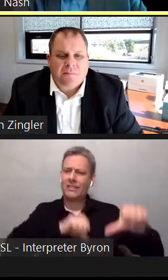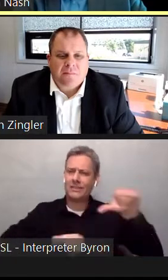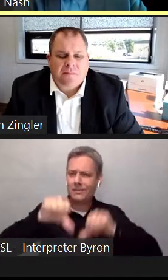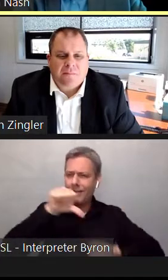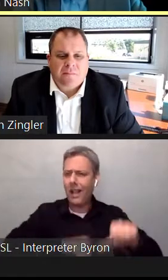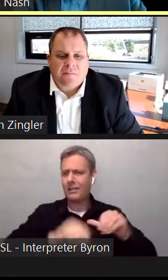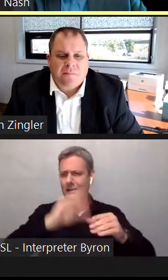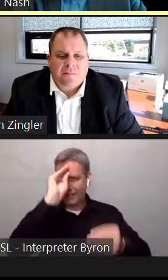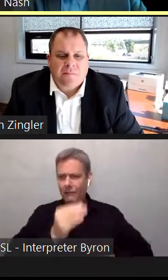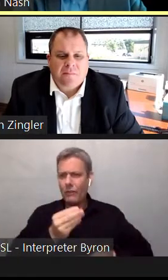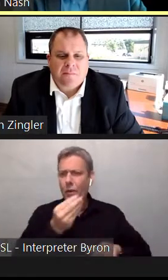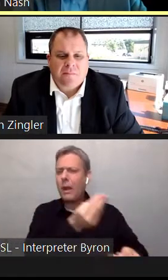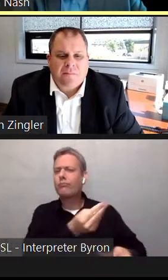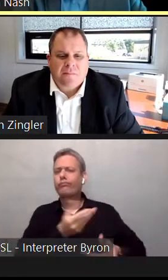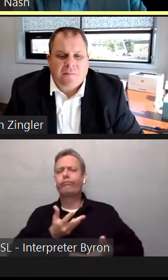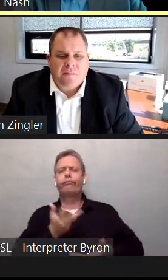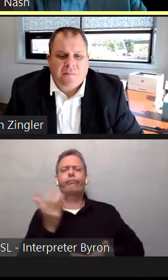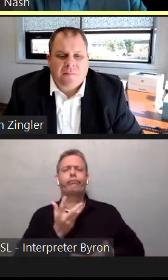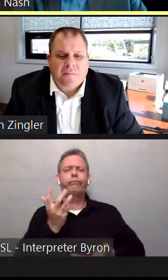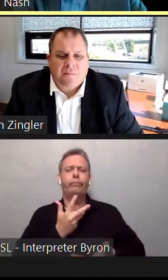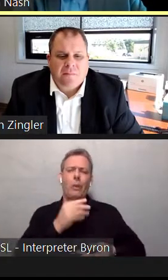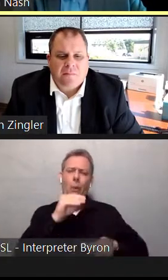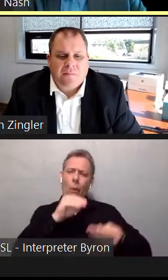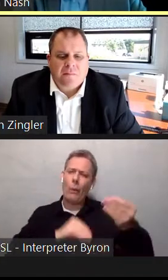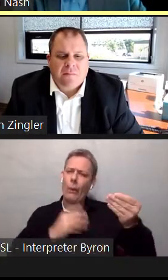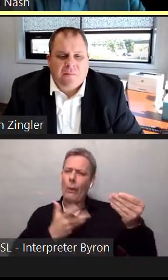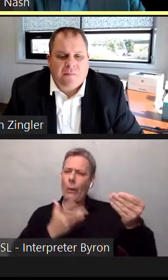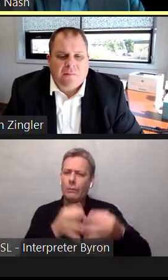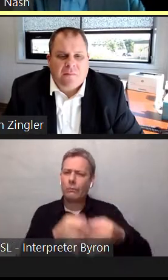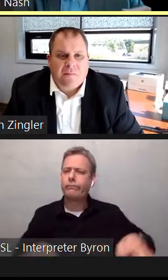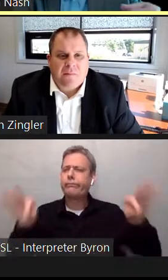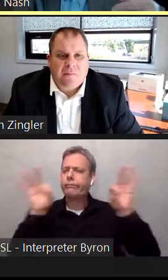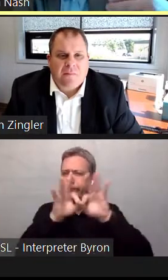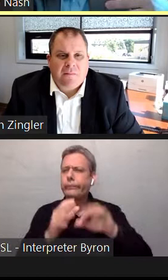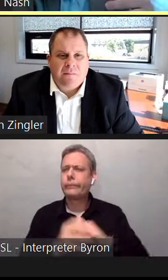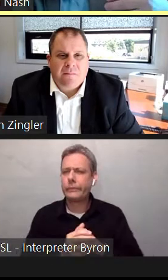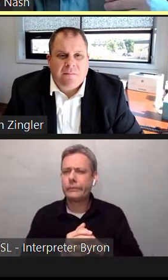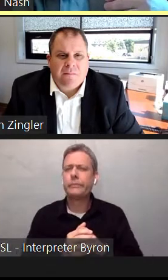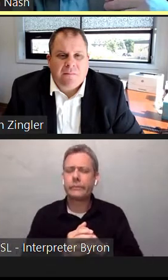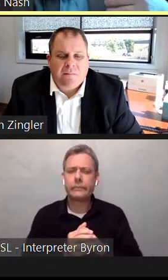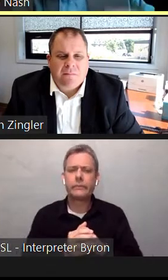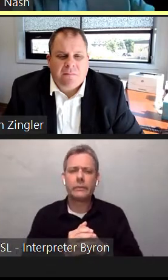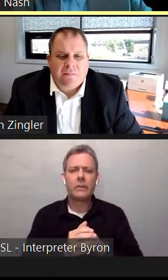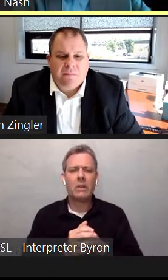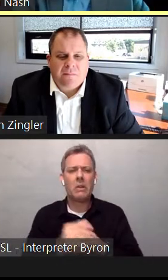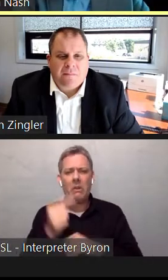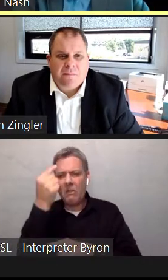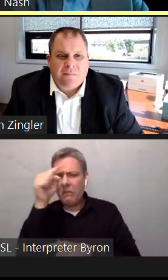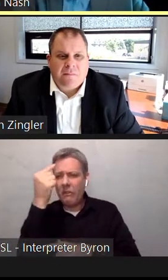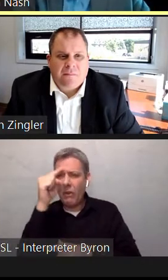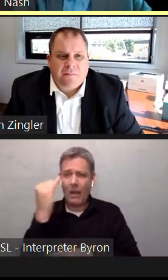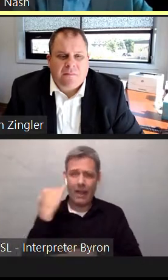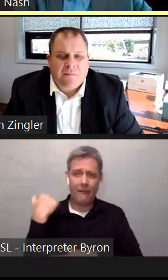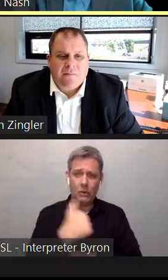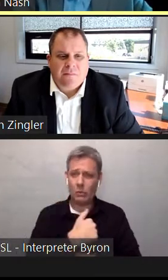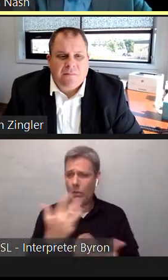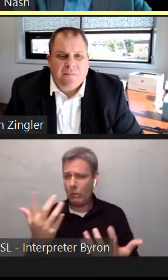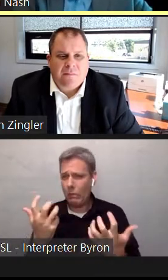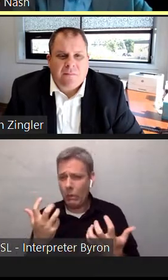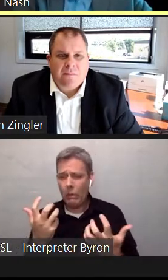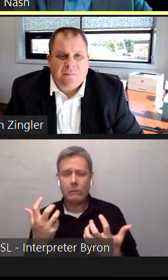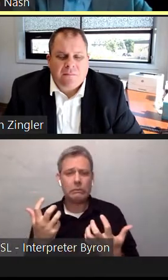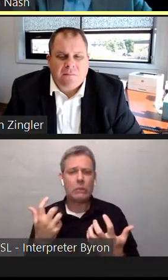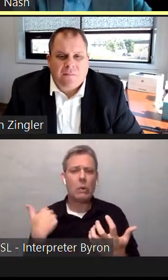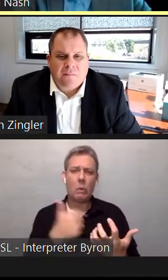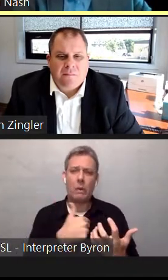backup when we were using science as the reason for putting us towards the back, we were able to pull that